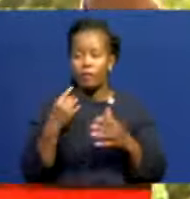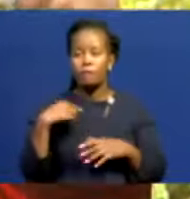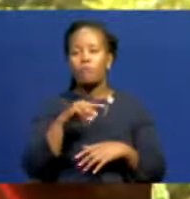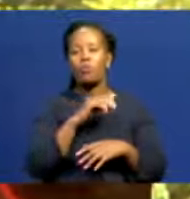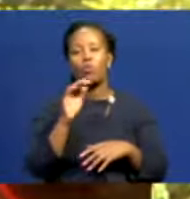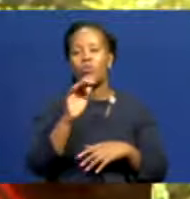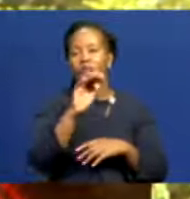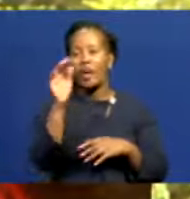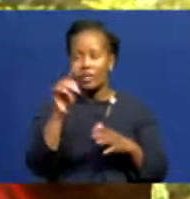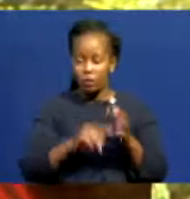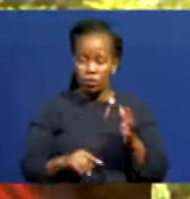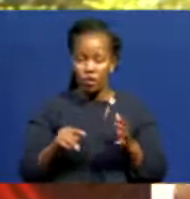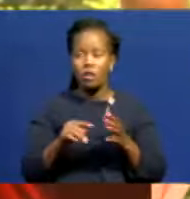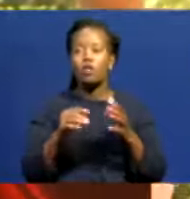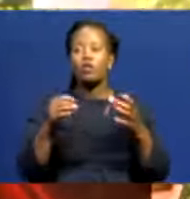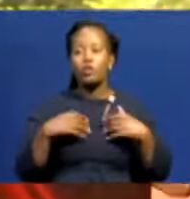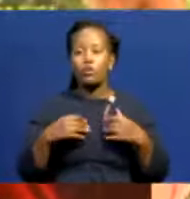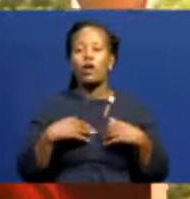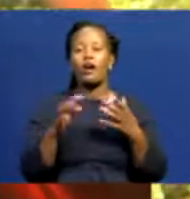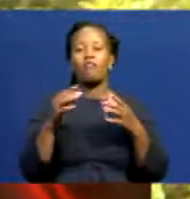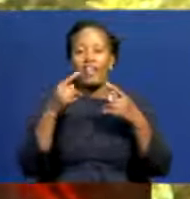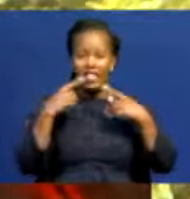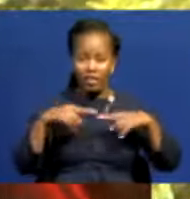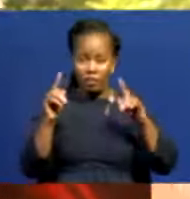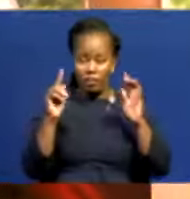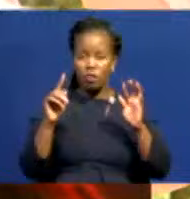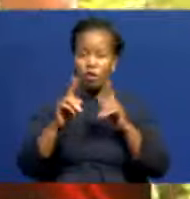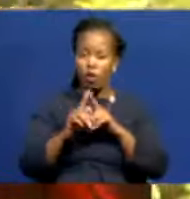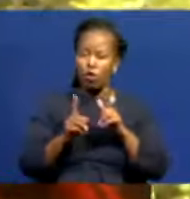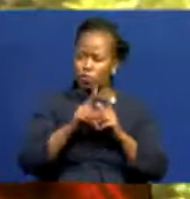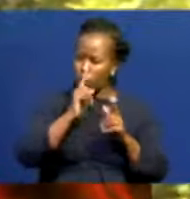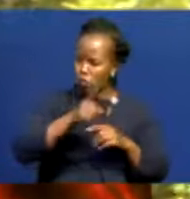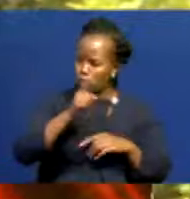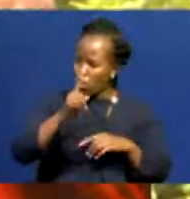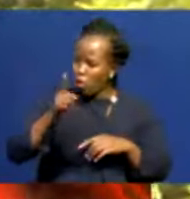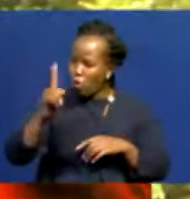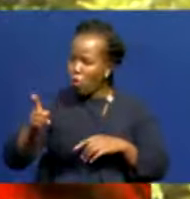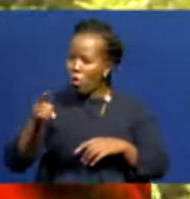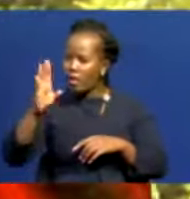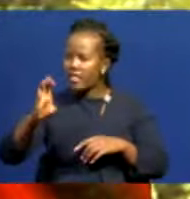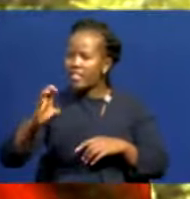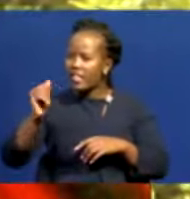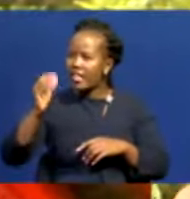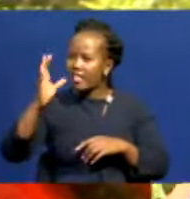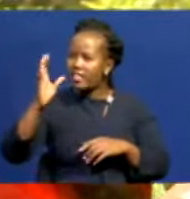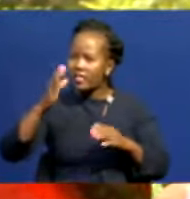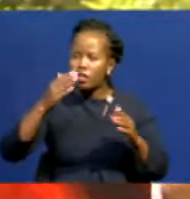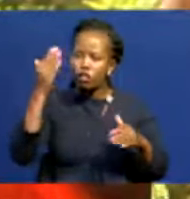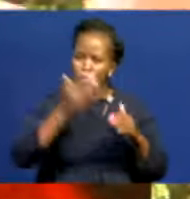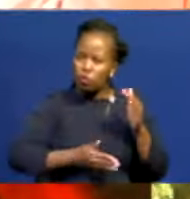press statement and warn the EACC to stop interfering.